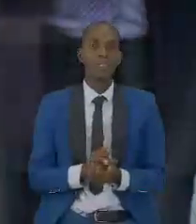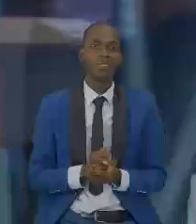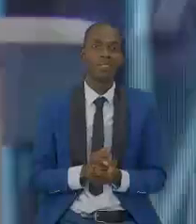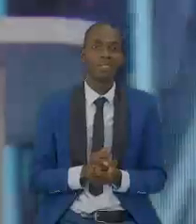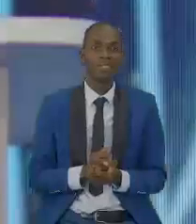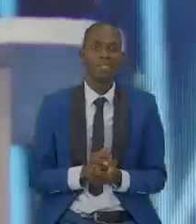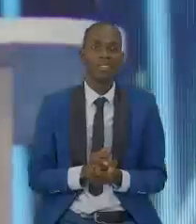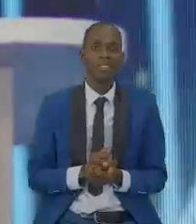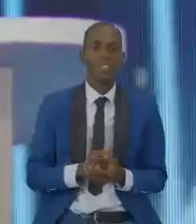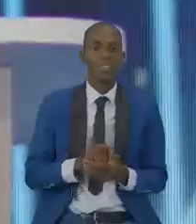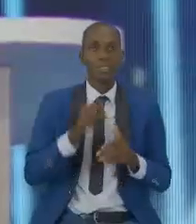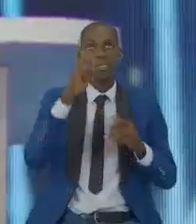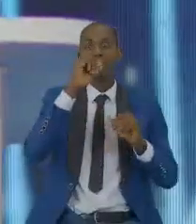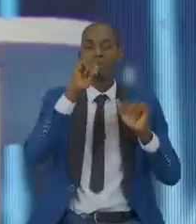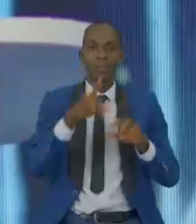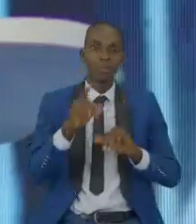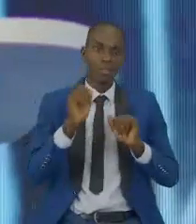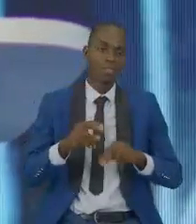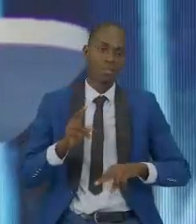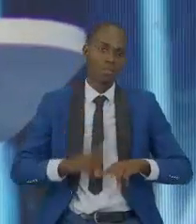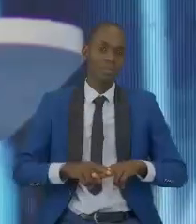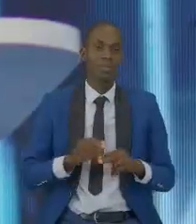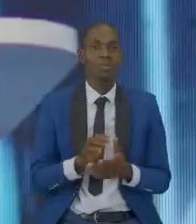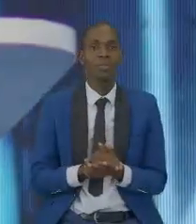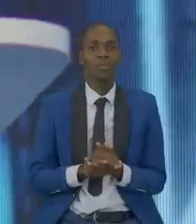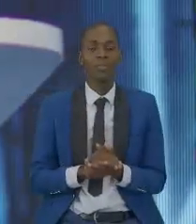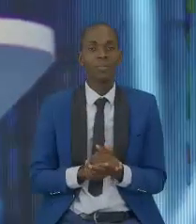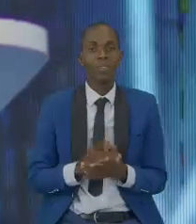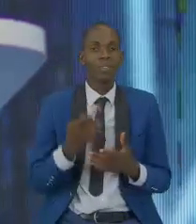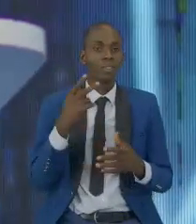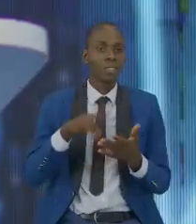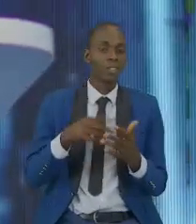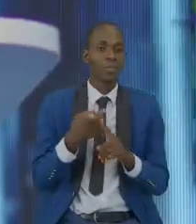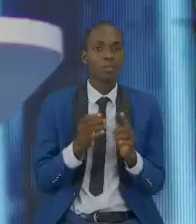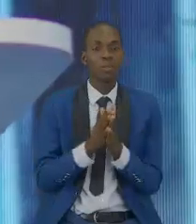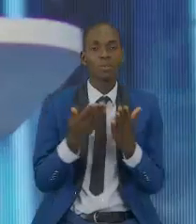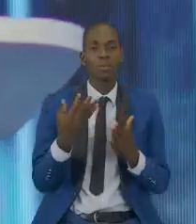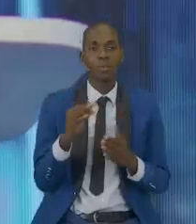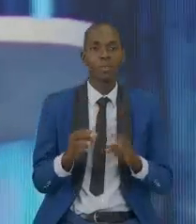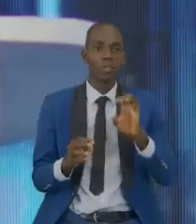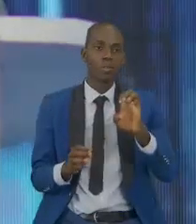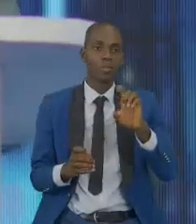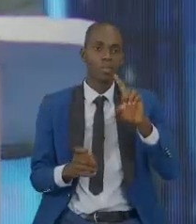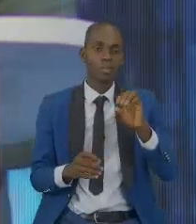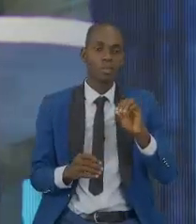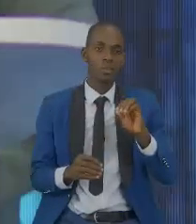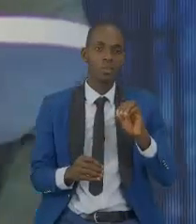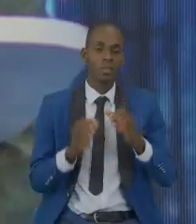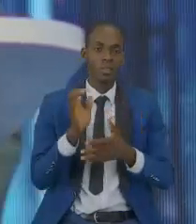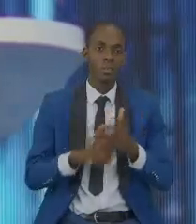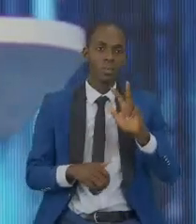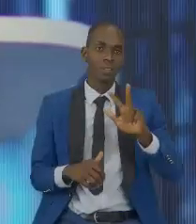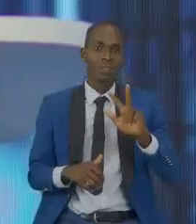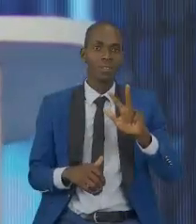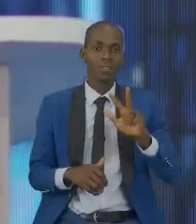you. You can sit down. Today we're coming to Exodus. Exodus chapter 3. And I'm reading